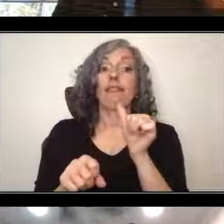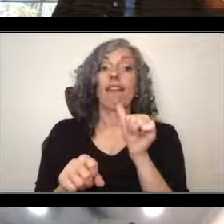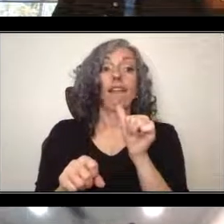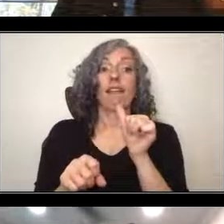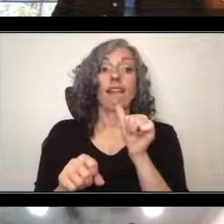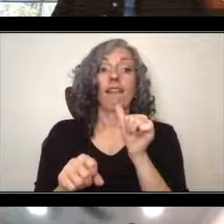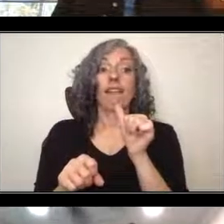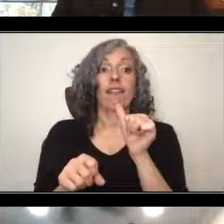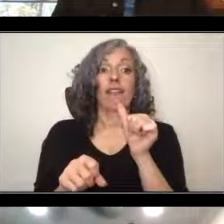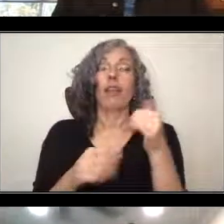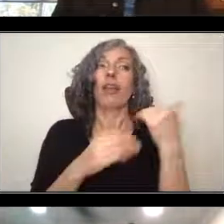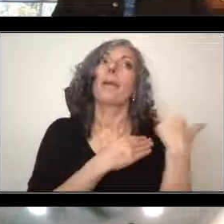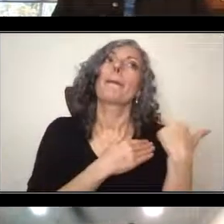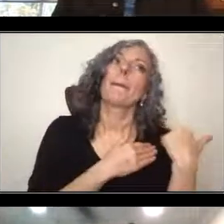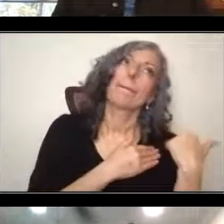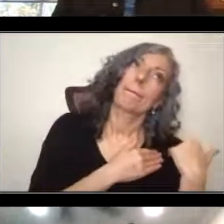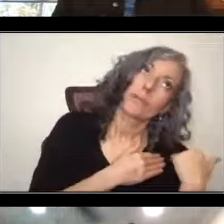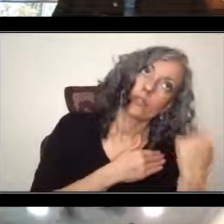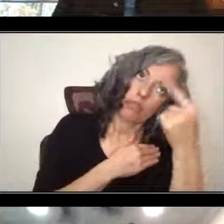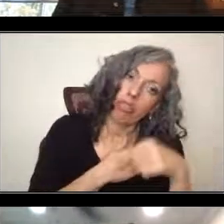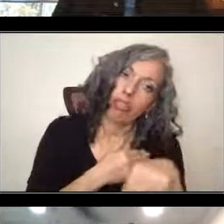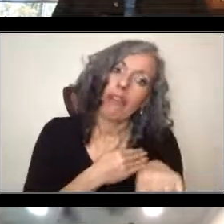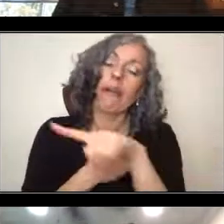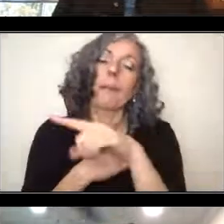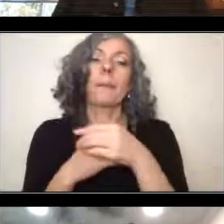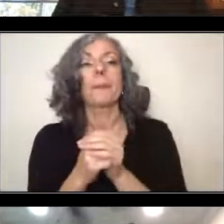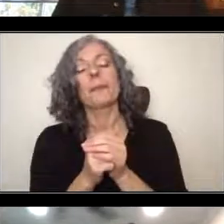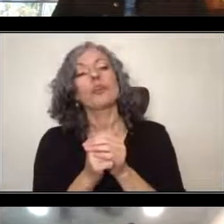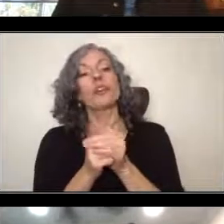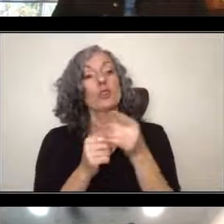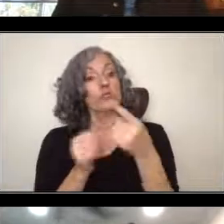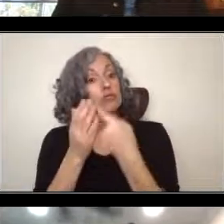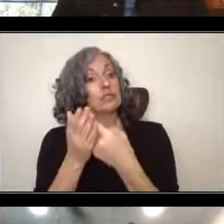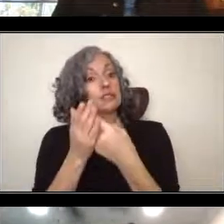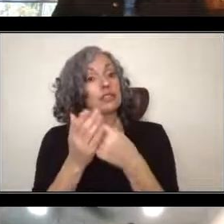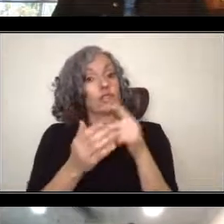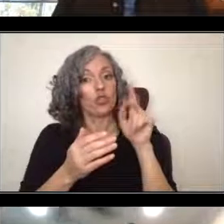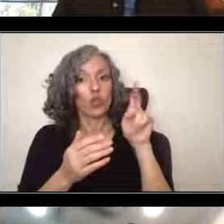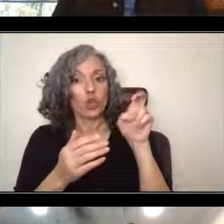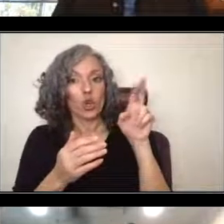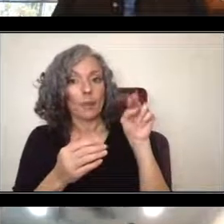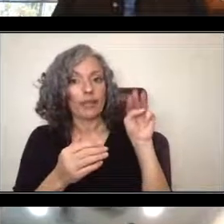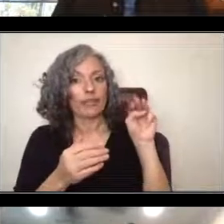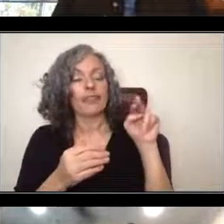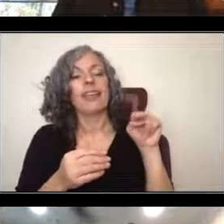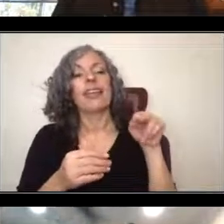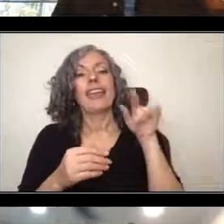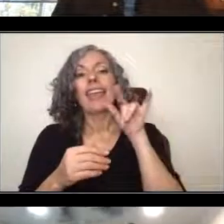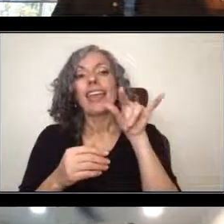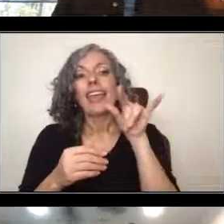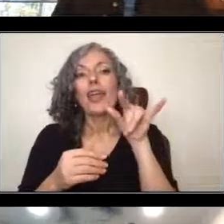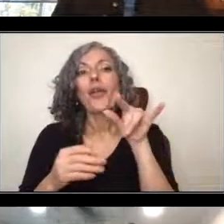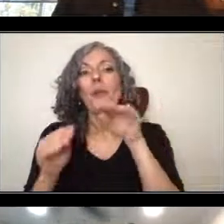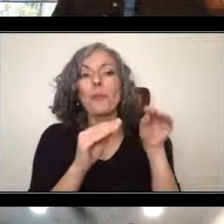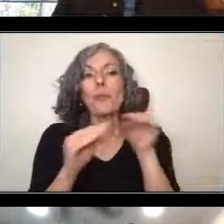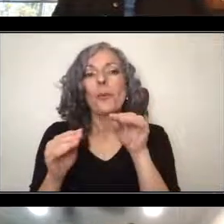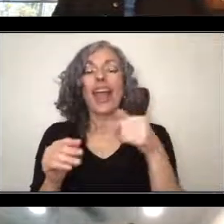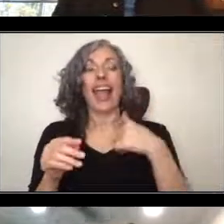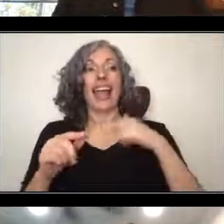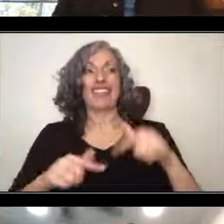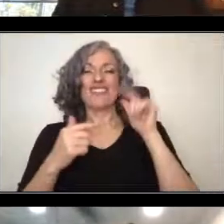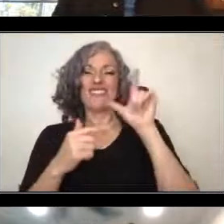on burdens as part of these things. Because when you talk about urban air mobility, as someone who lives in Los Angeles, I think of